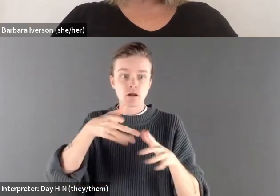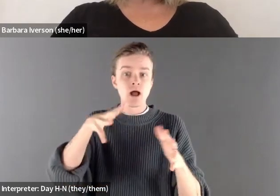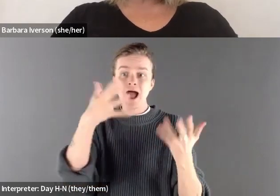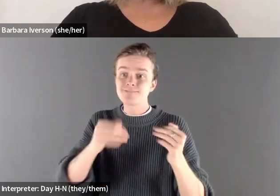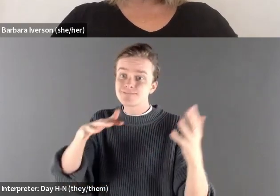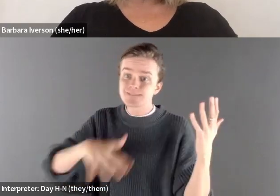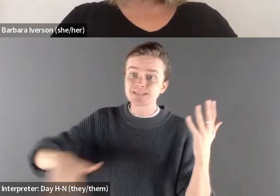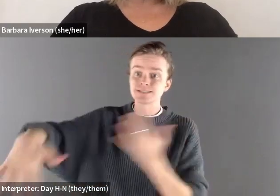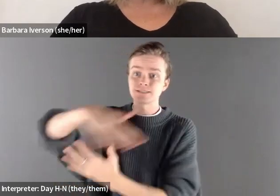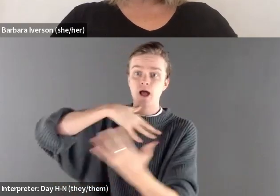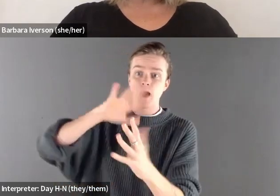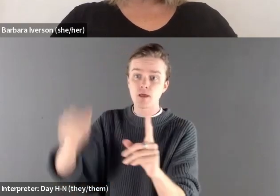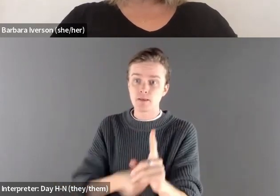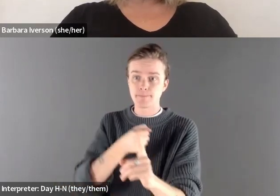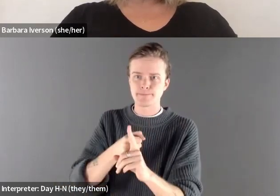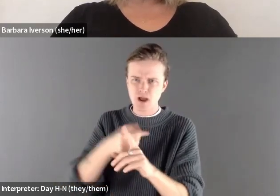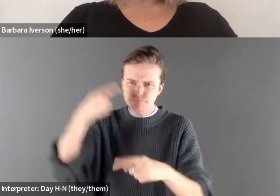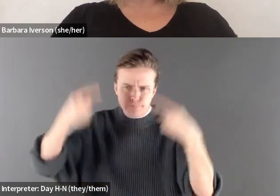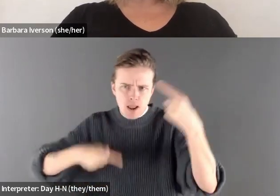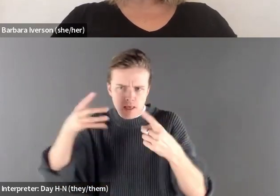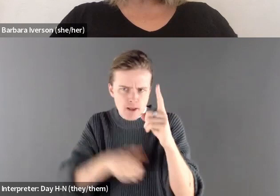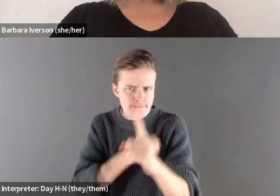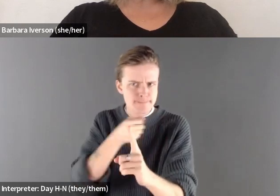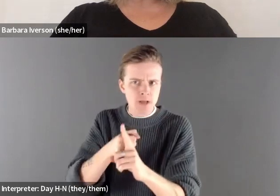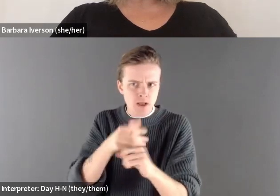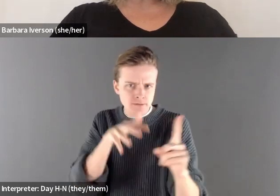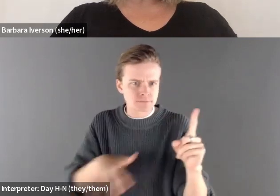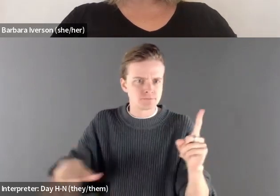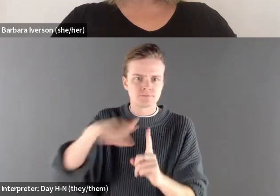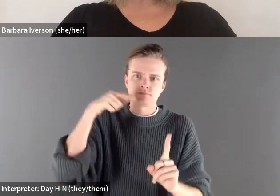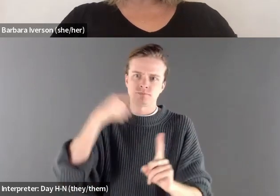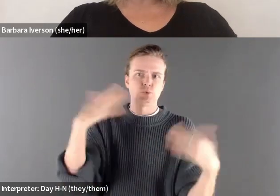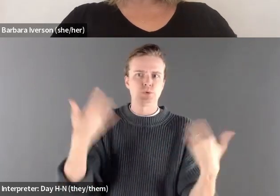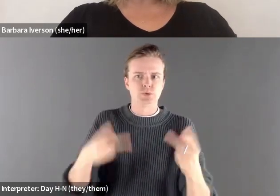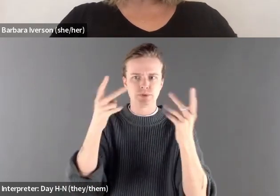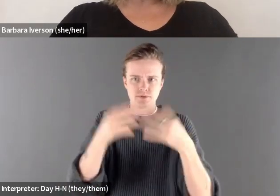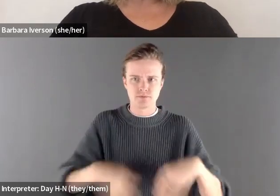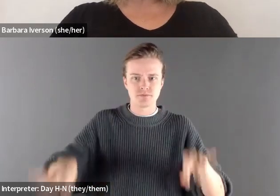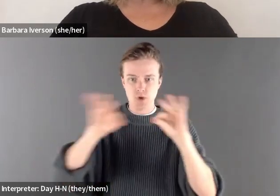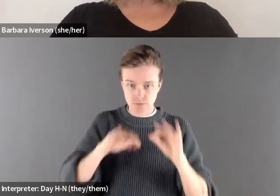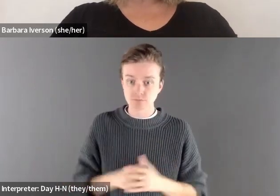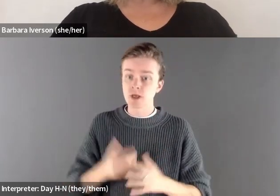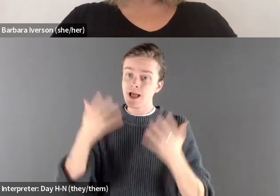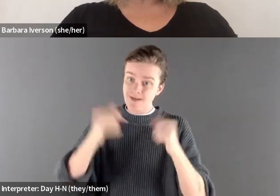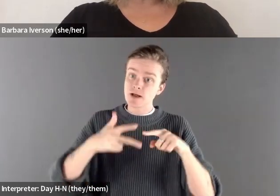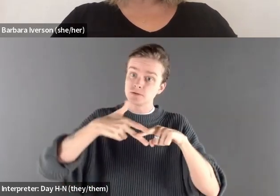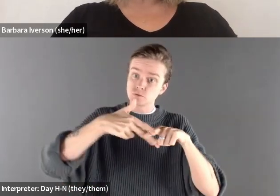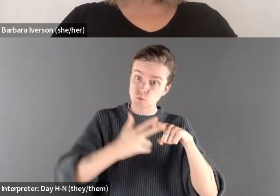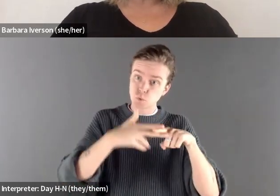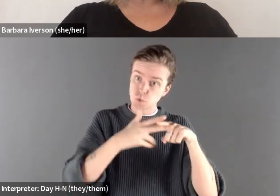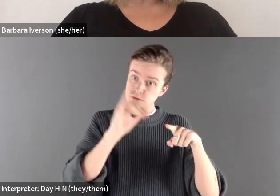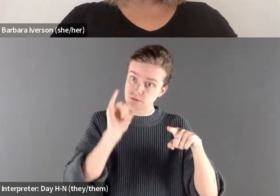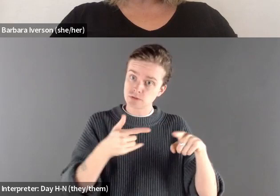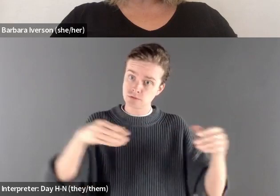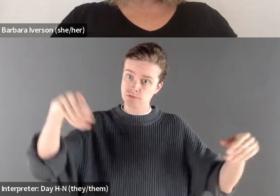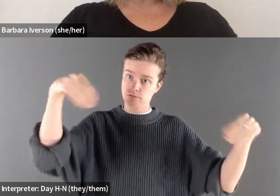societal impacts is the nature of the tool. The tool itself doesn't matter, but when the tool is being used in practice, we really see